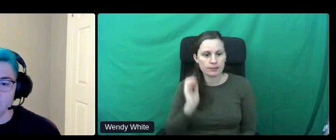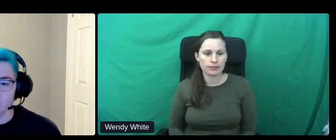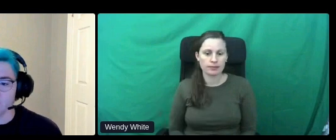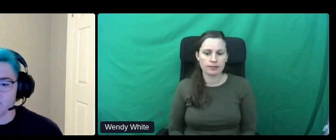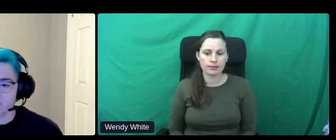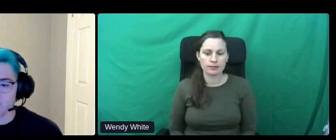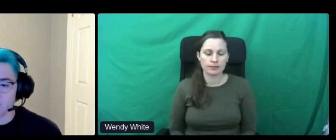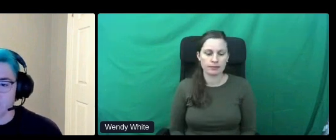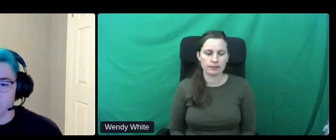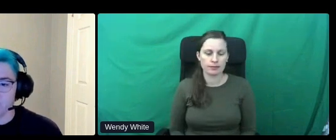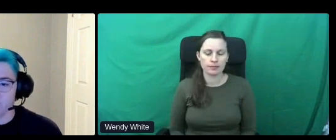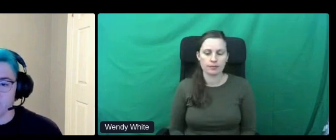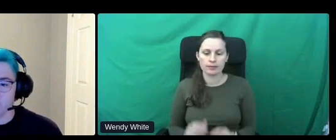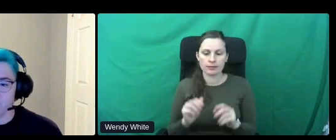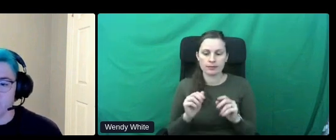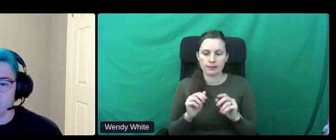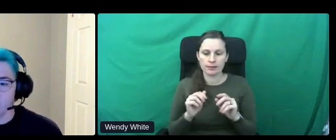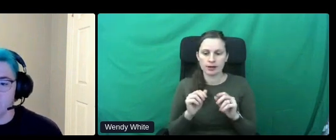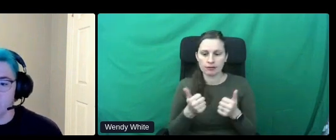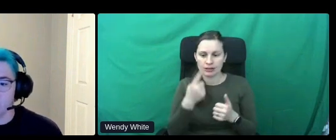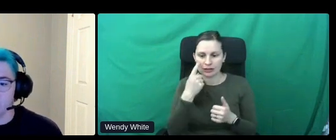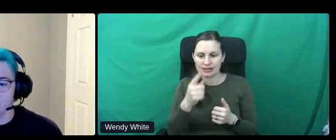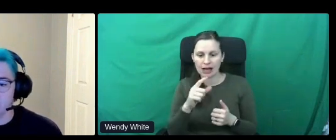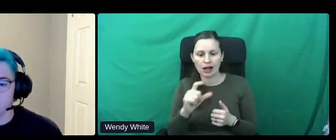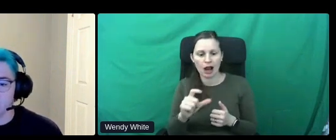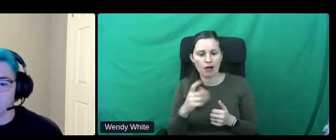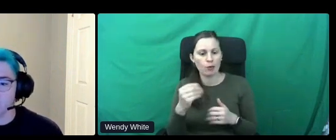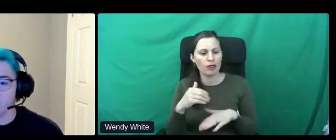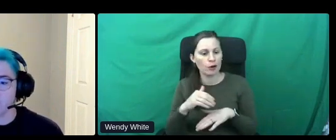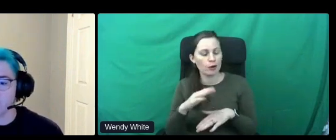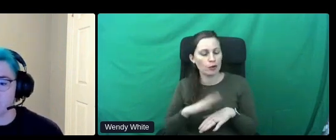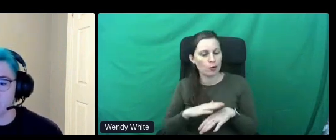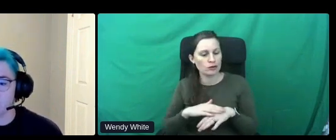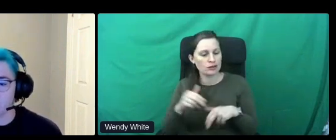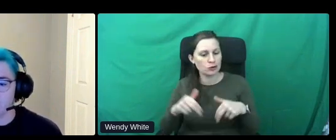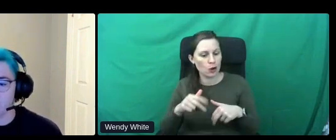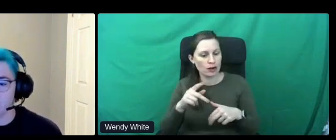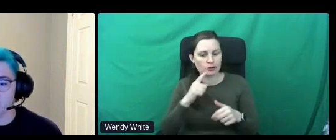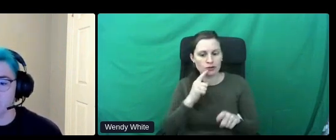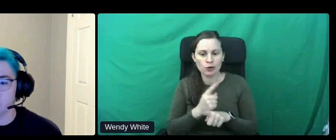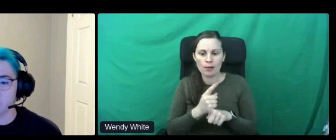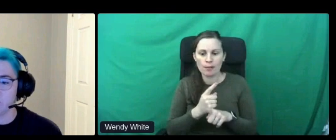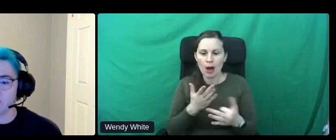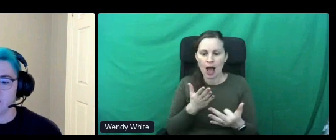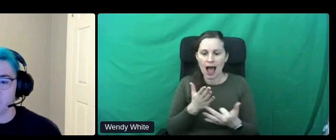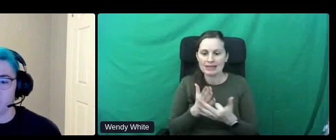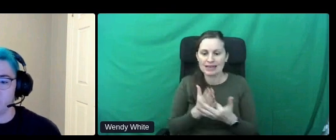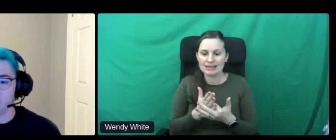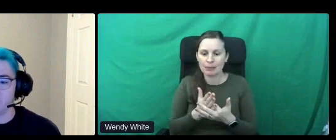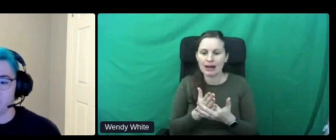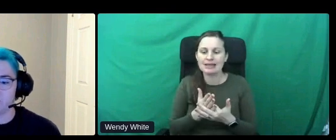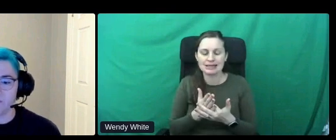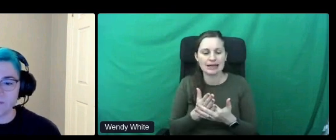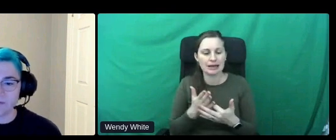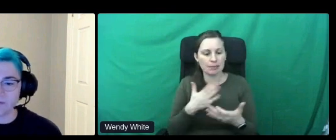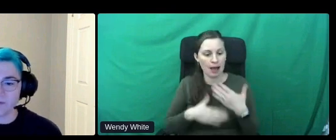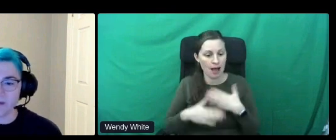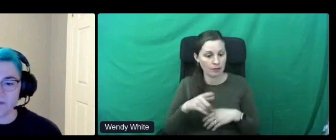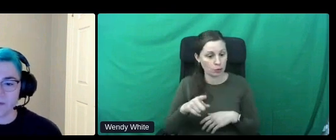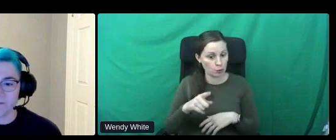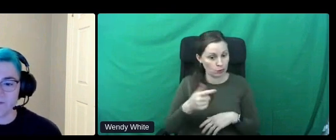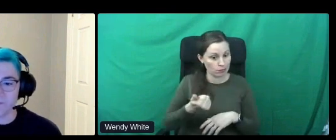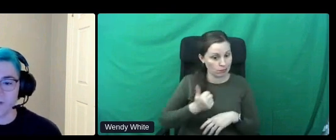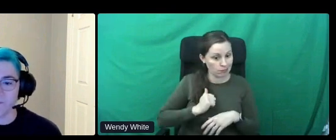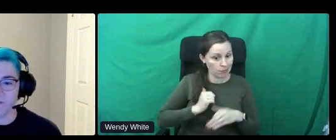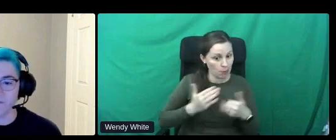So great to see a collab with Naughty Dog regarding certain accessibility behaviors. Do you anticipate more of this in the future with